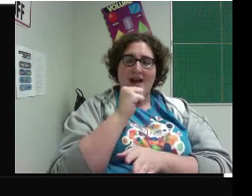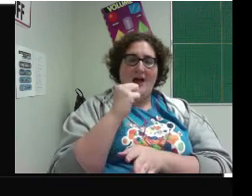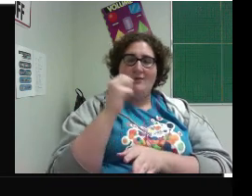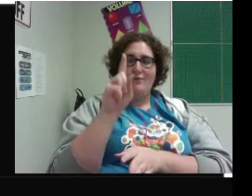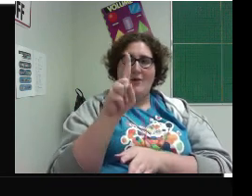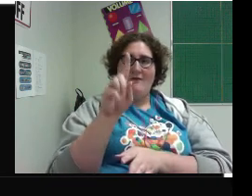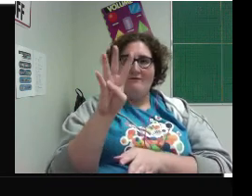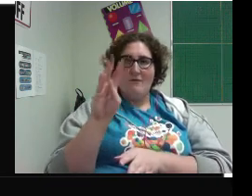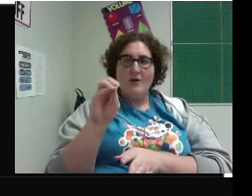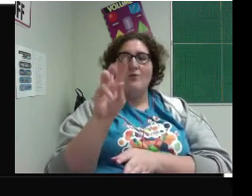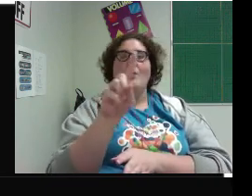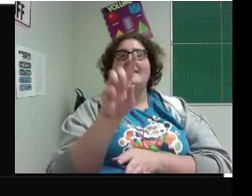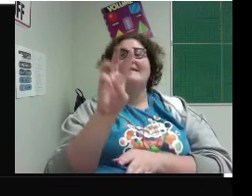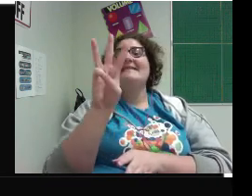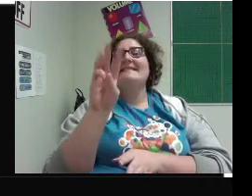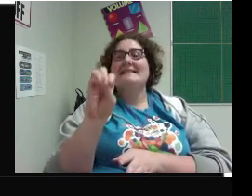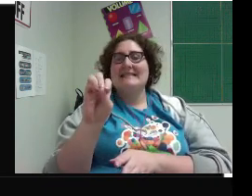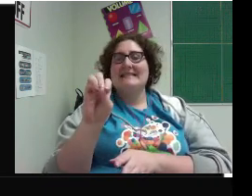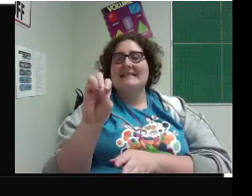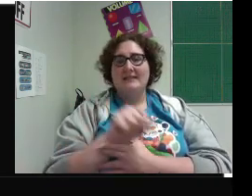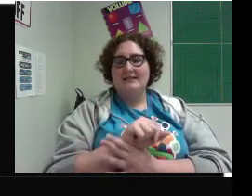160.